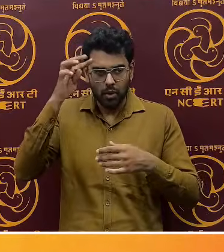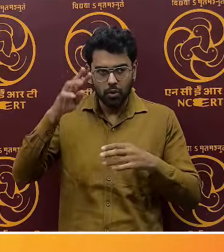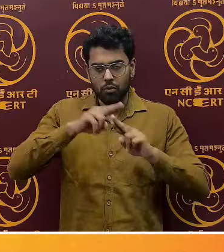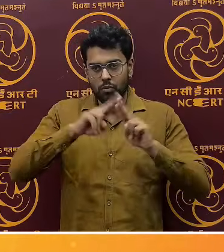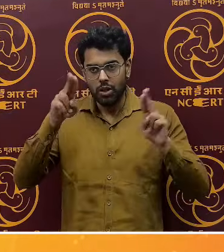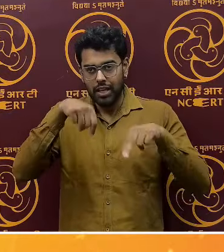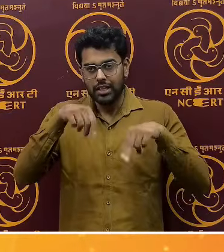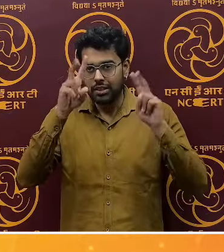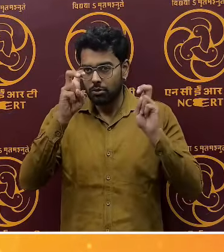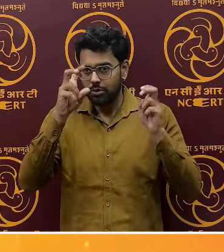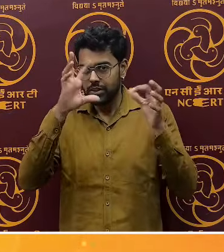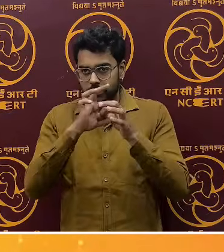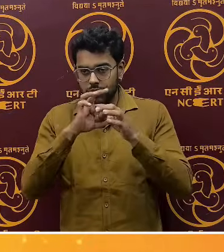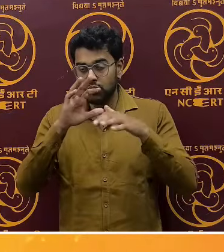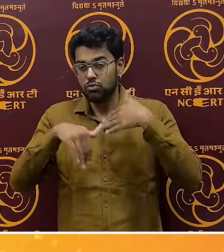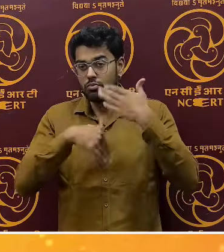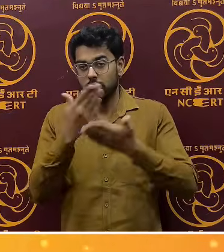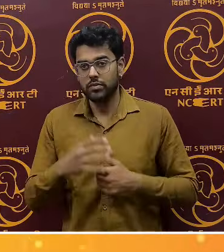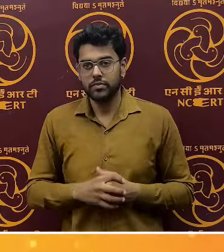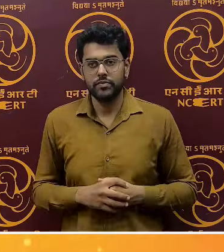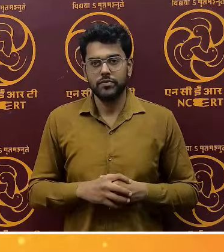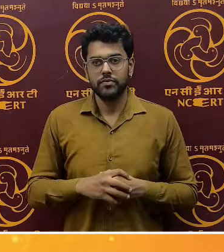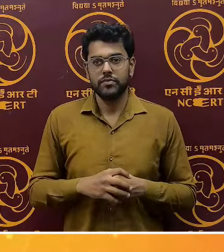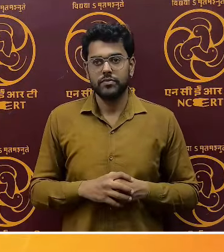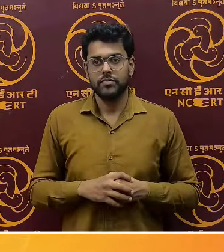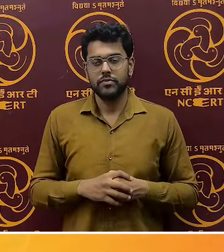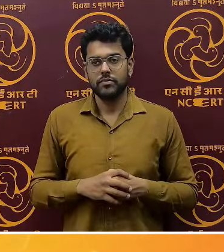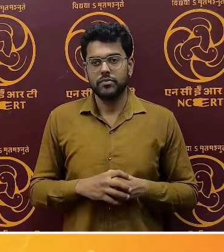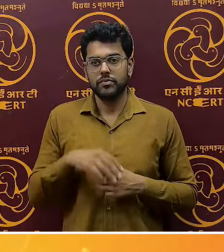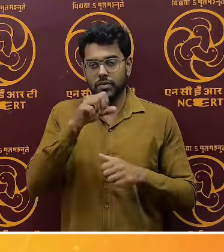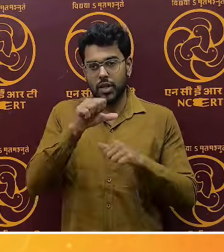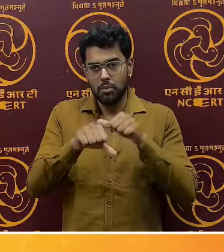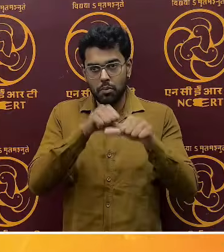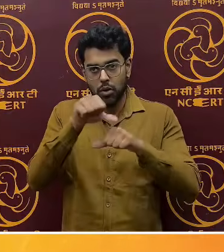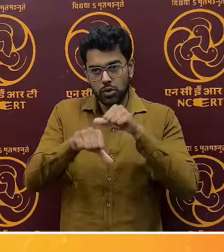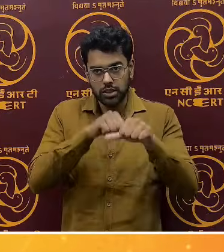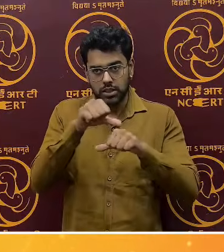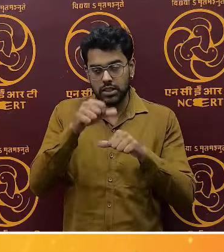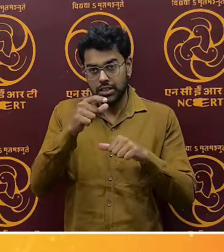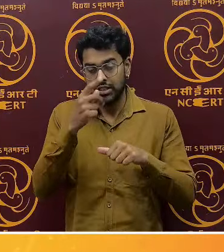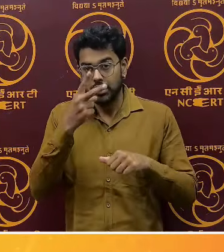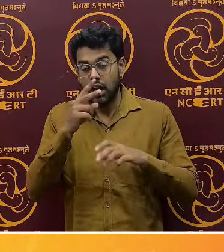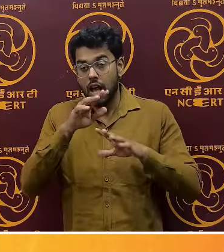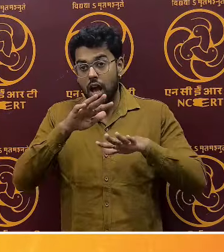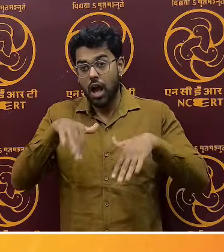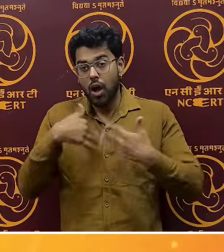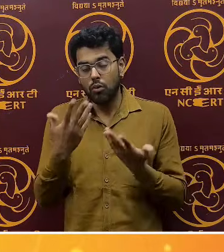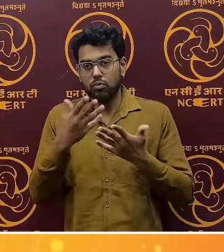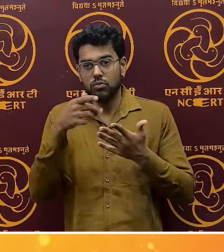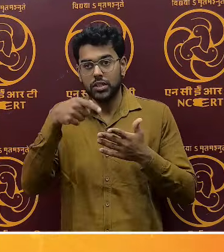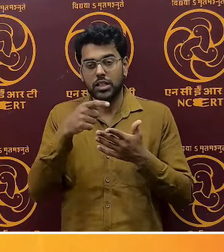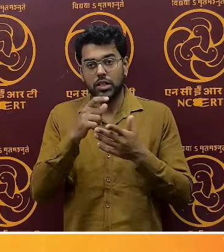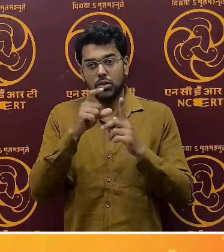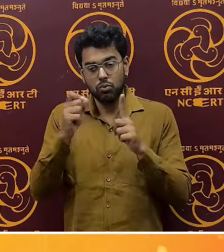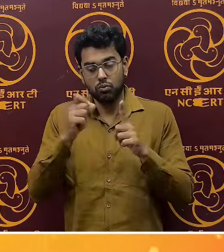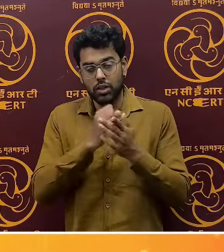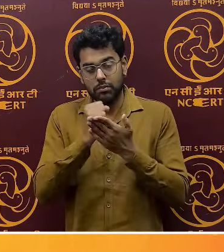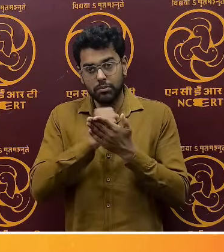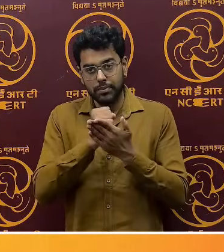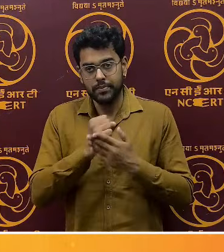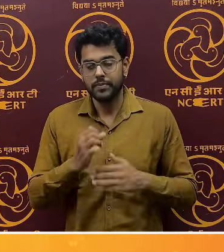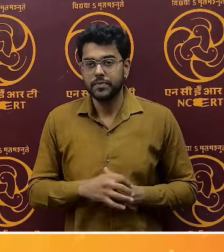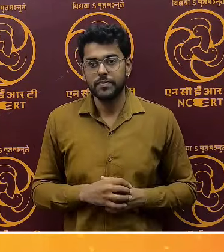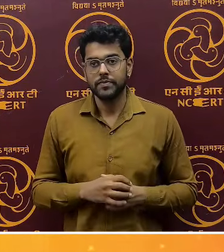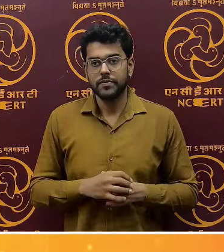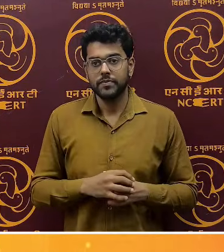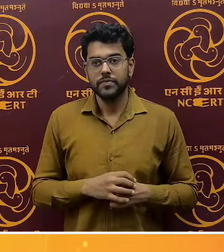about the topic and then they will go to the procedure part where it is written how to perform this activity. It